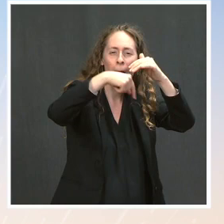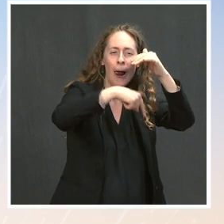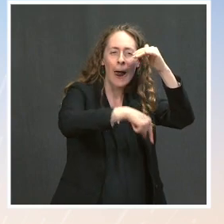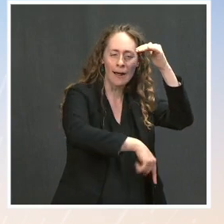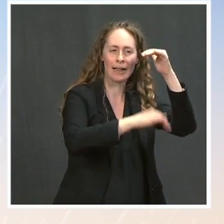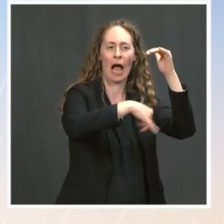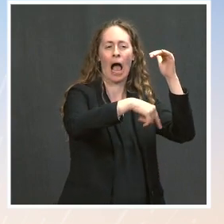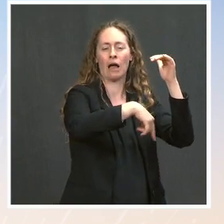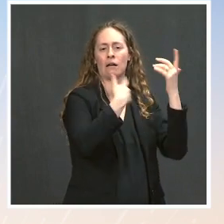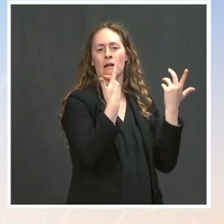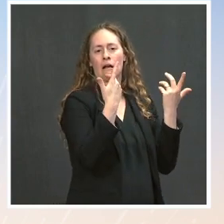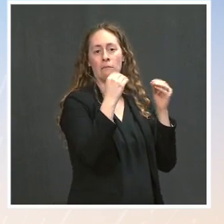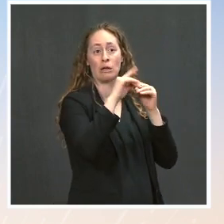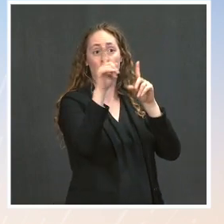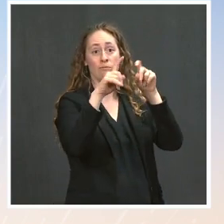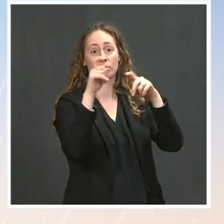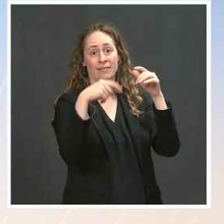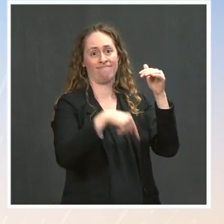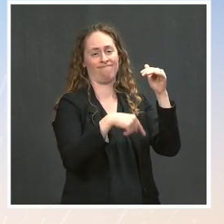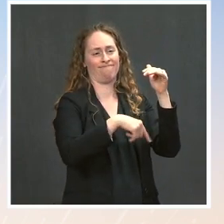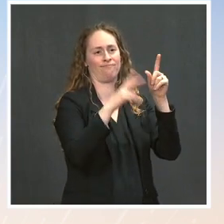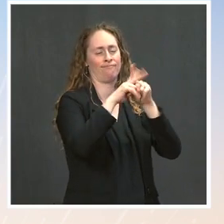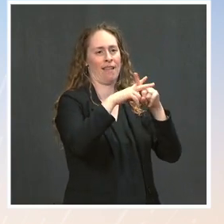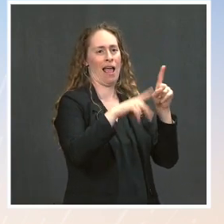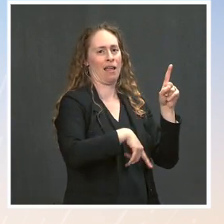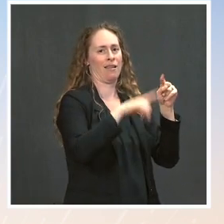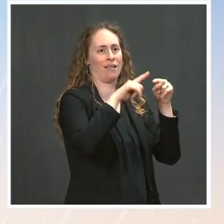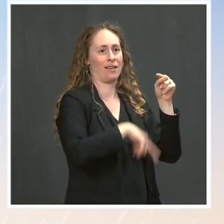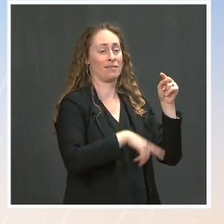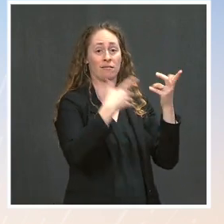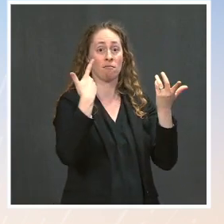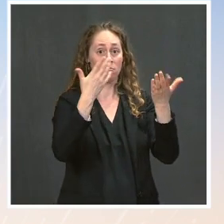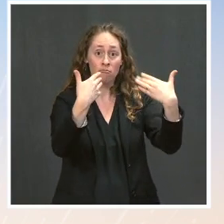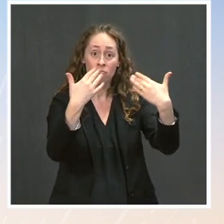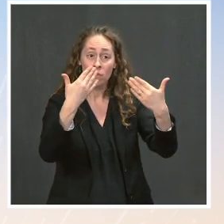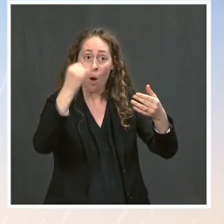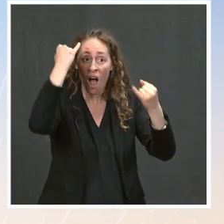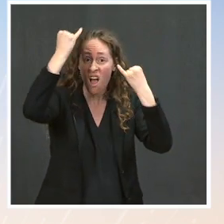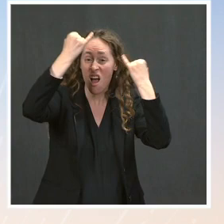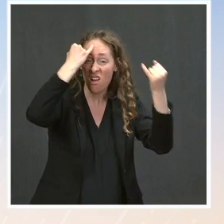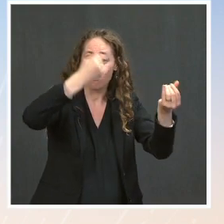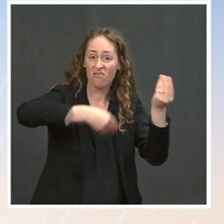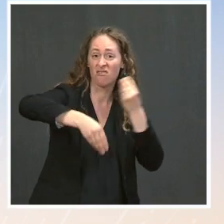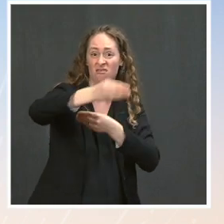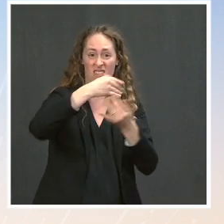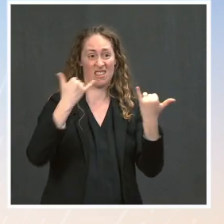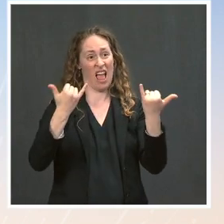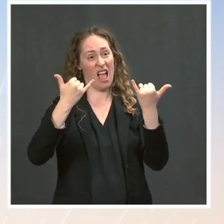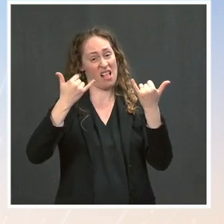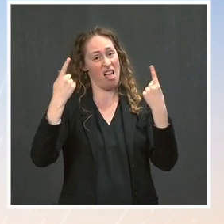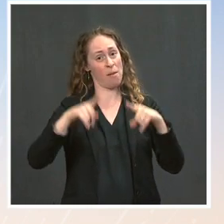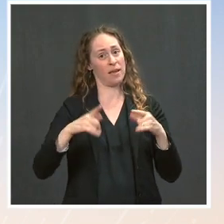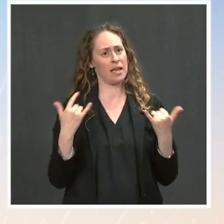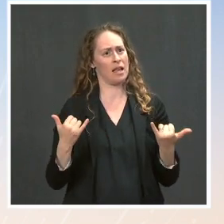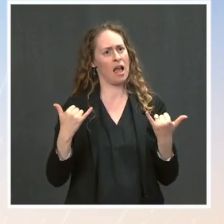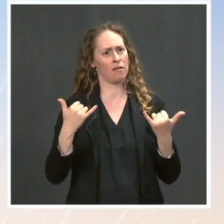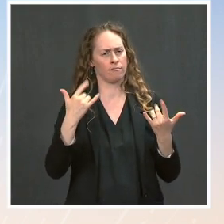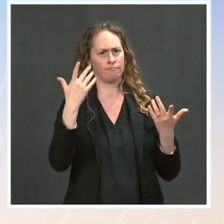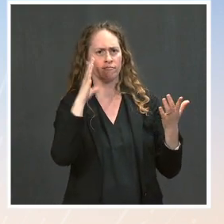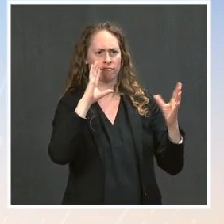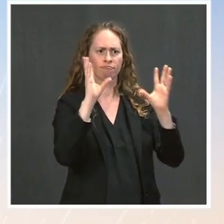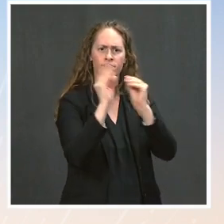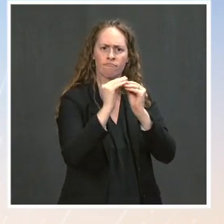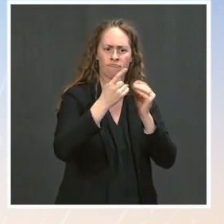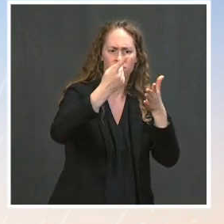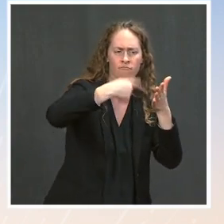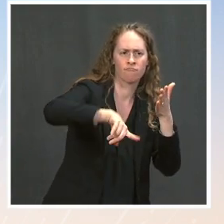sure they have lots of follow-up questions. We're sharing ideas. That's actively happening now. He'll invite some members next week, bipartisan members, to come